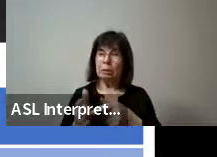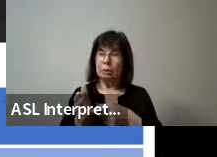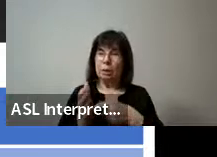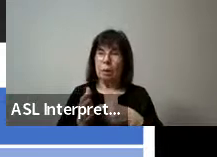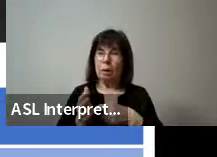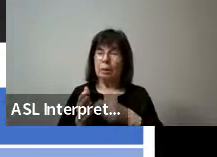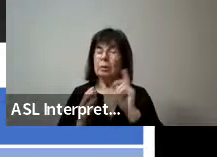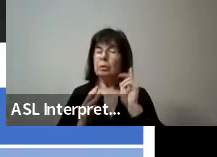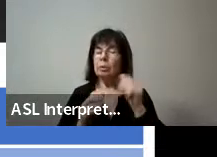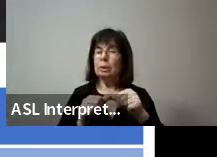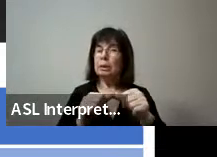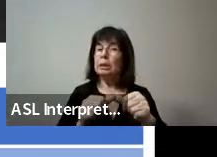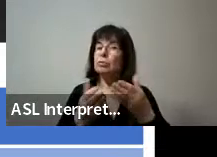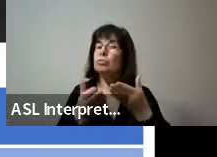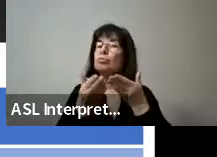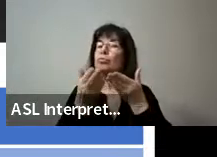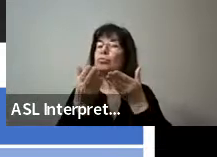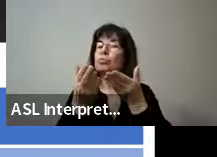to recommend